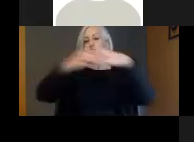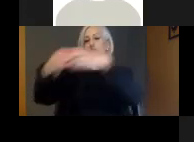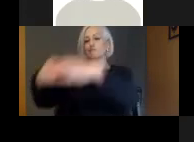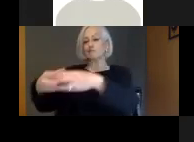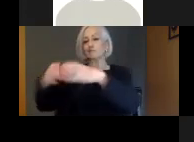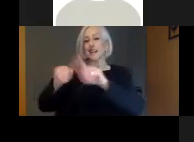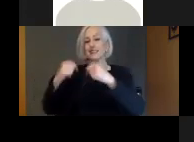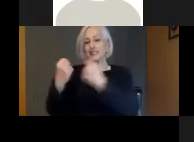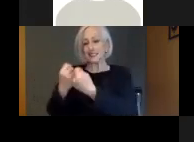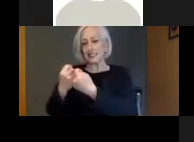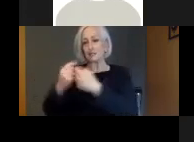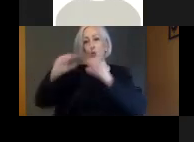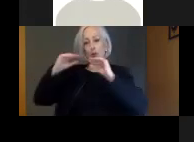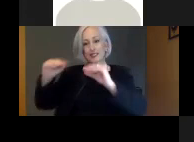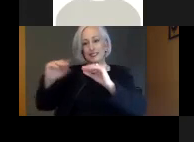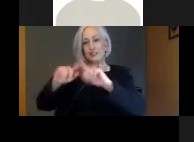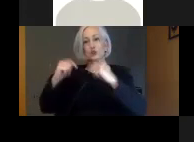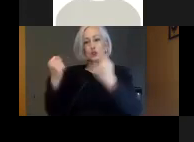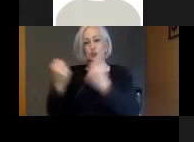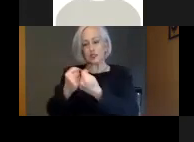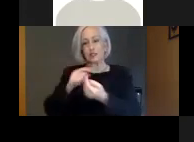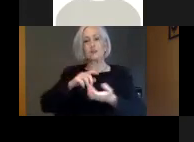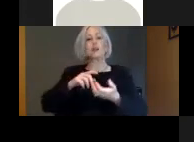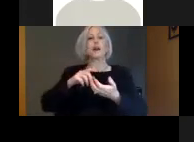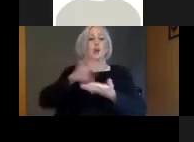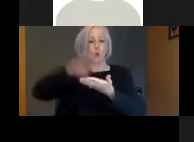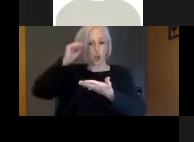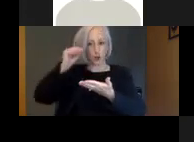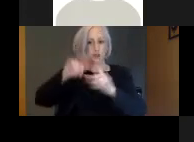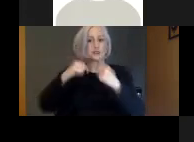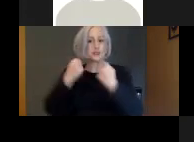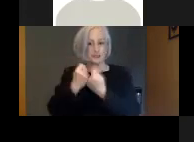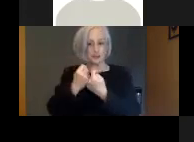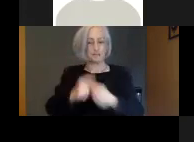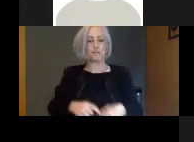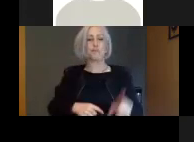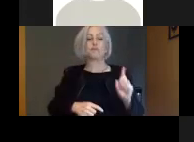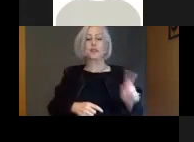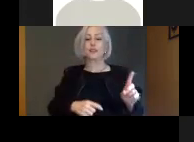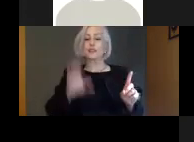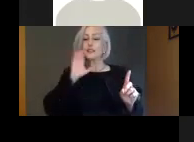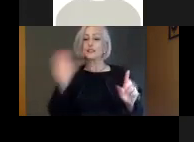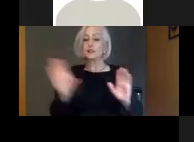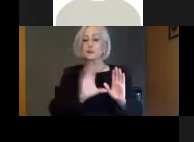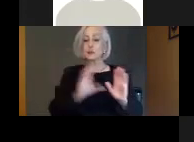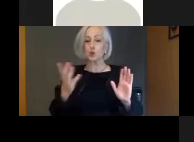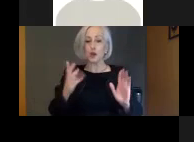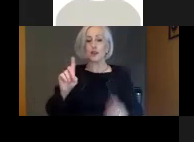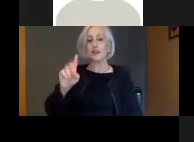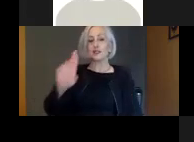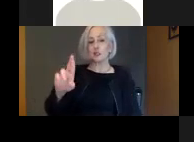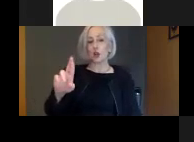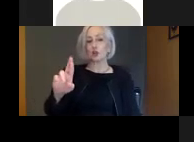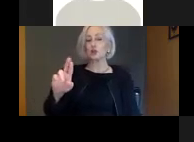as teams. Next slide. And these are slides just kind of show, here's Dr. Hillary